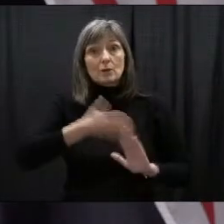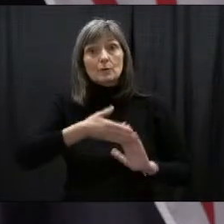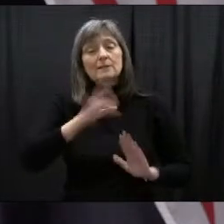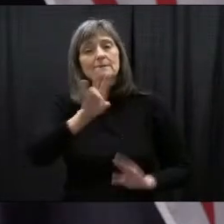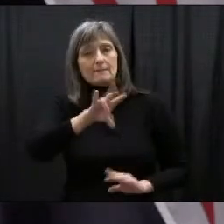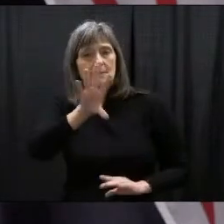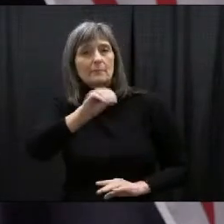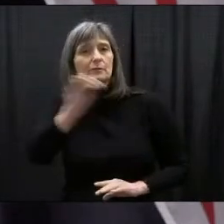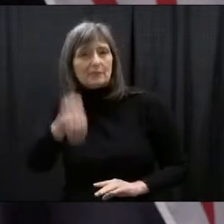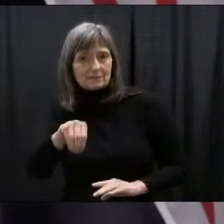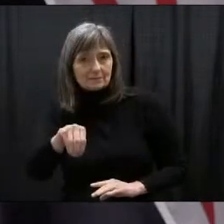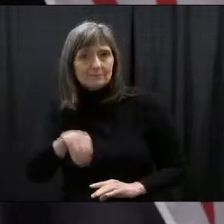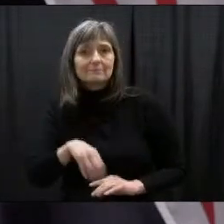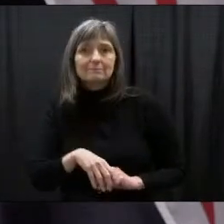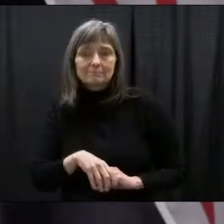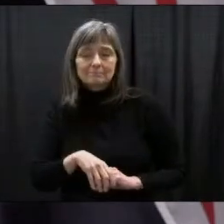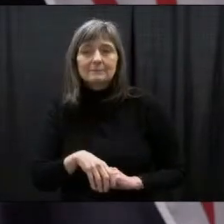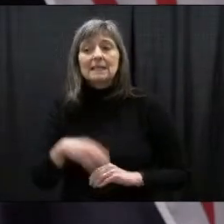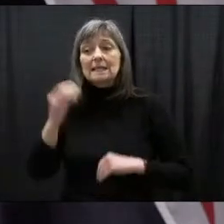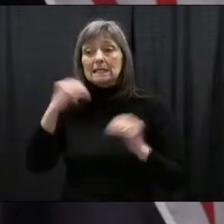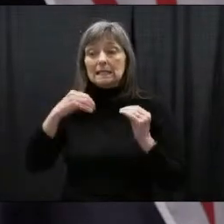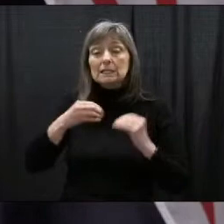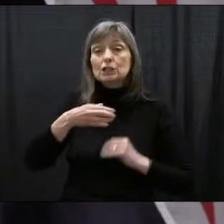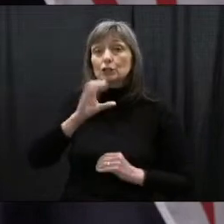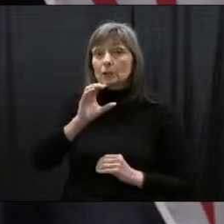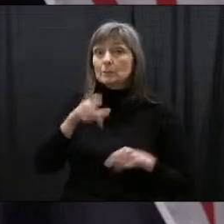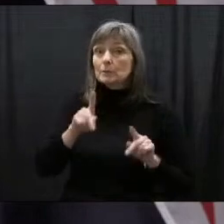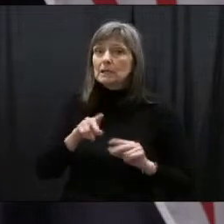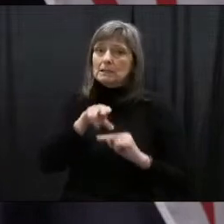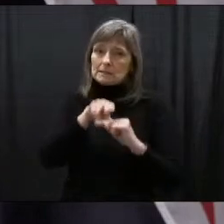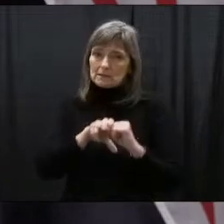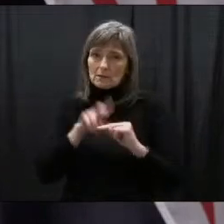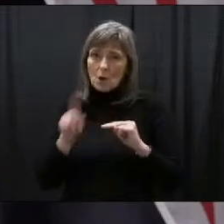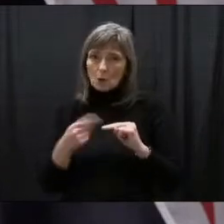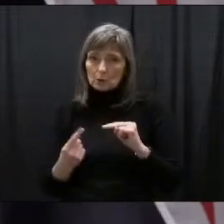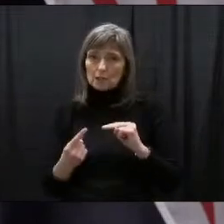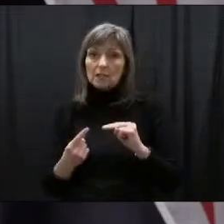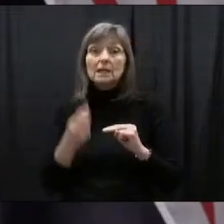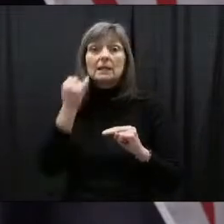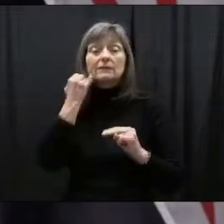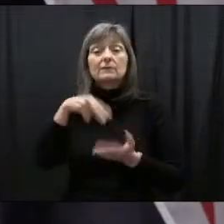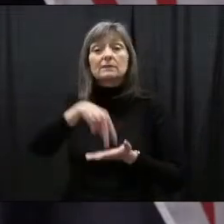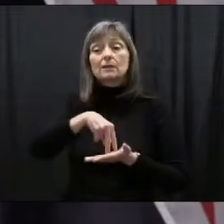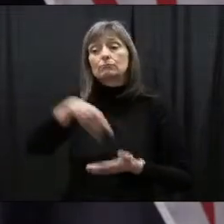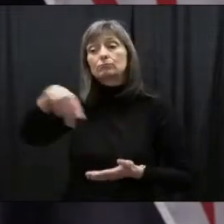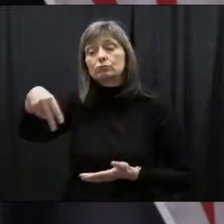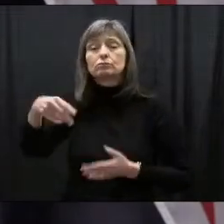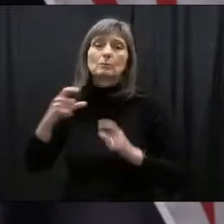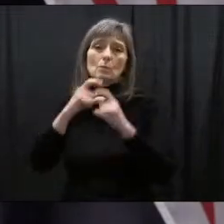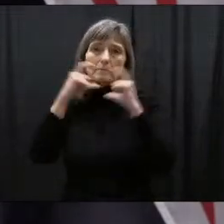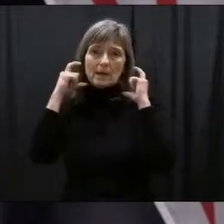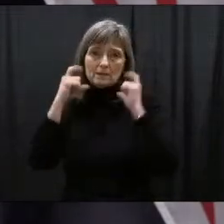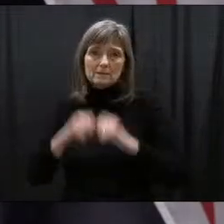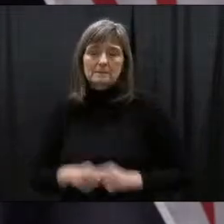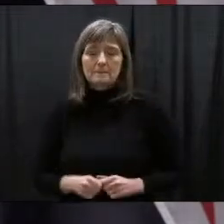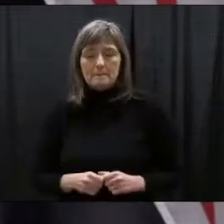at 75% capacity. Eating or drinking is only permitted while seated, and masks may only be removed when eating or